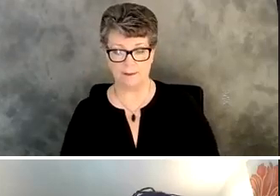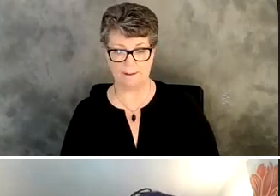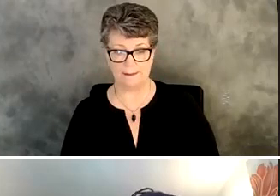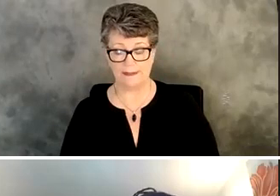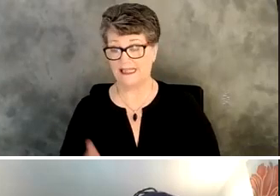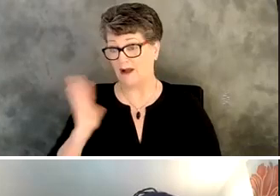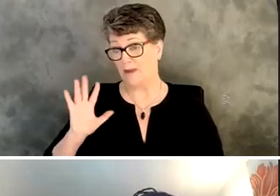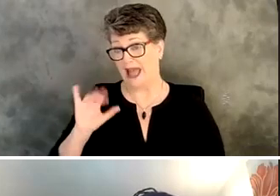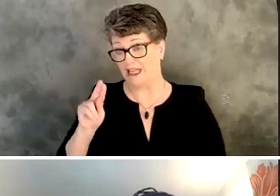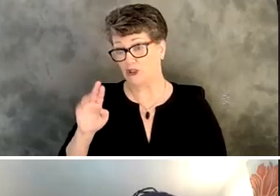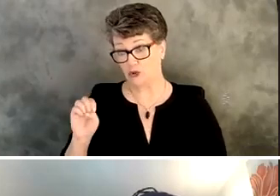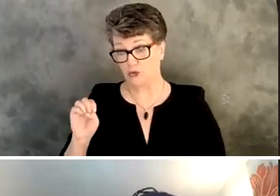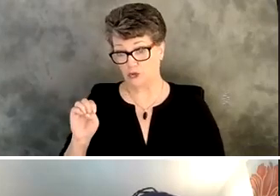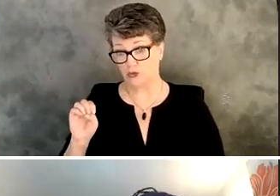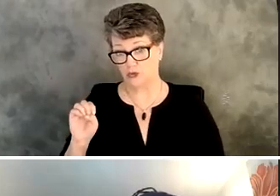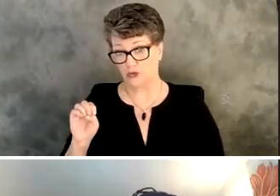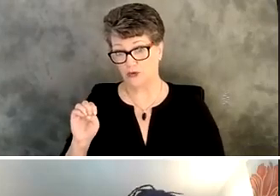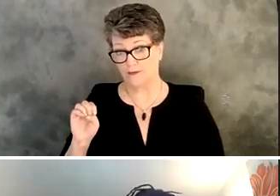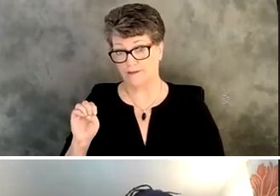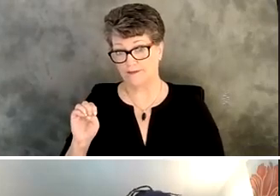Back in June,